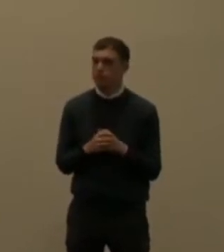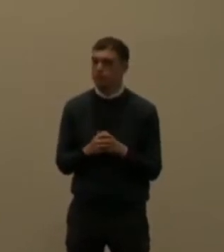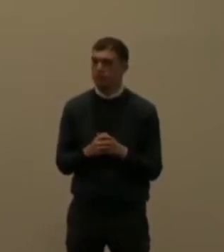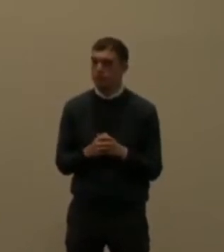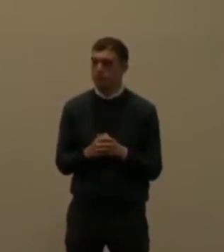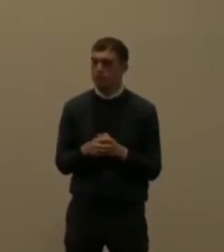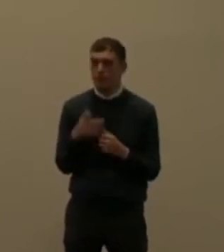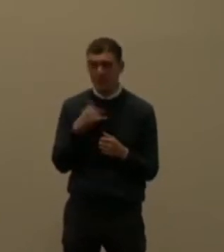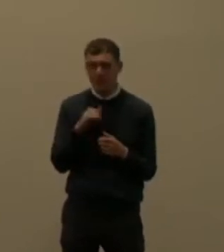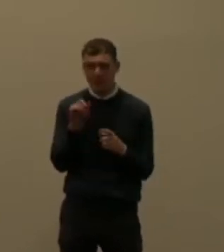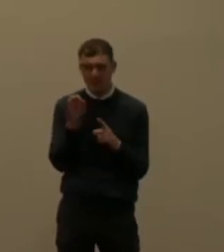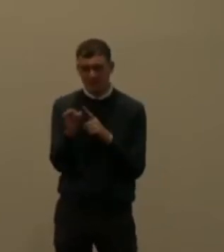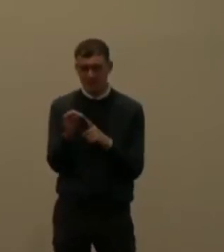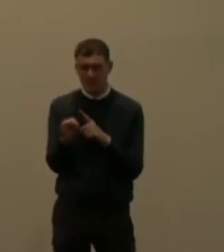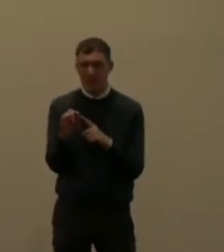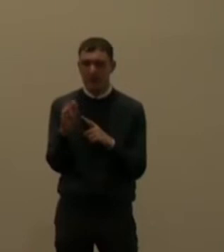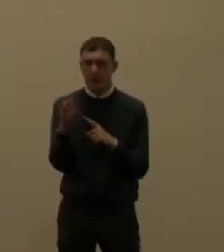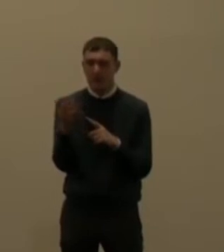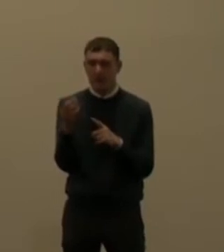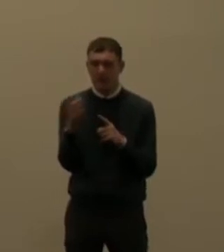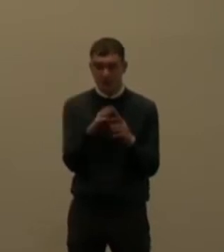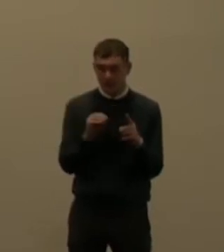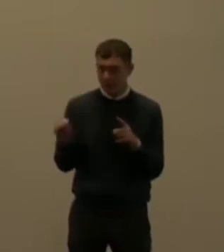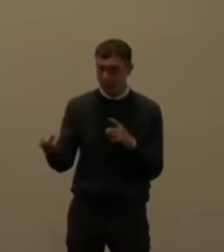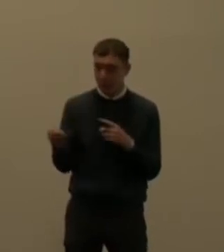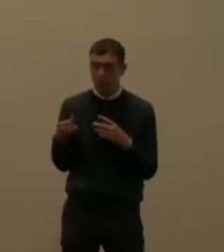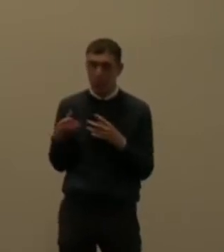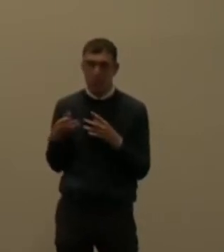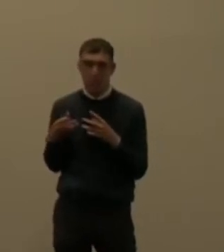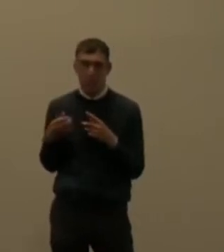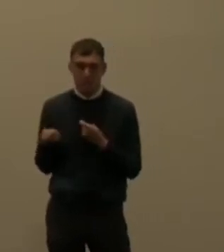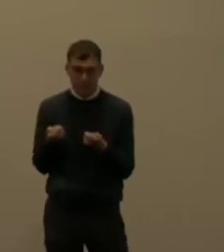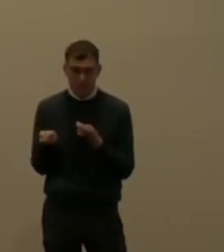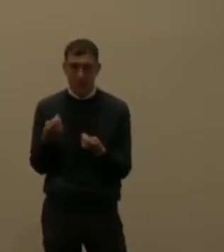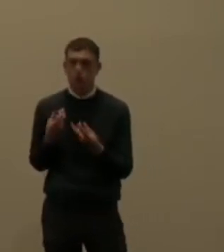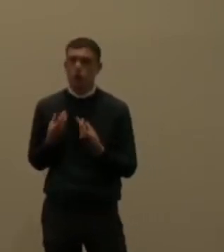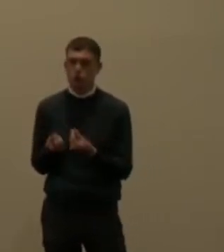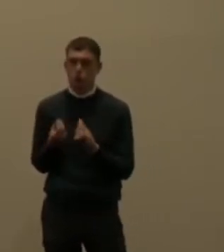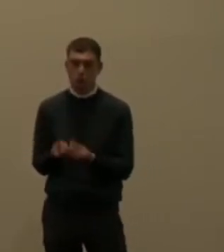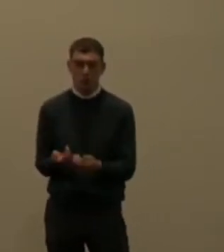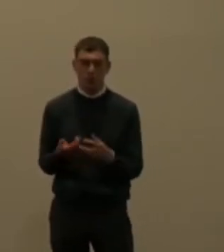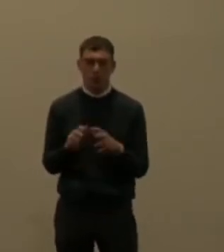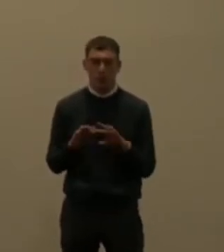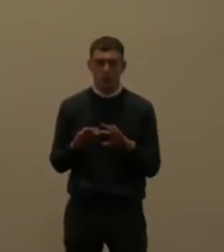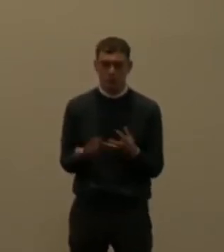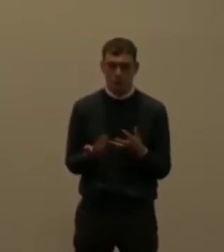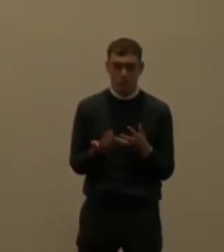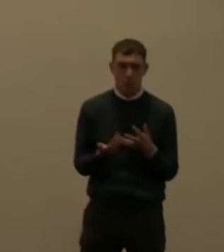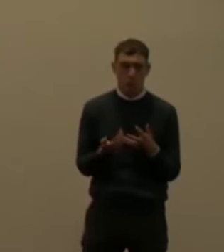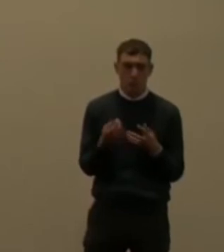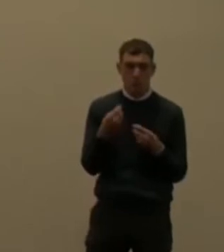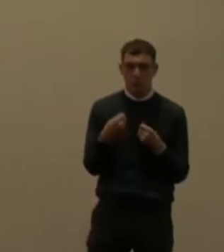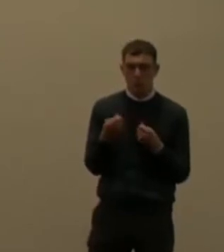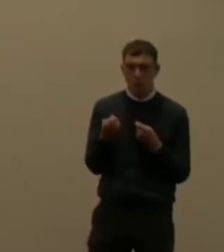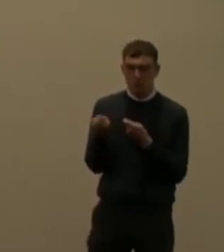to specify if you wanted to export it as a managed solution or not. So just if you want to know a bit the difference between a managed